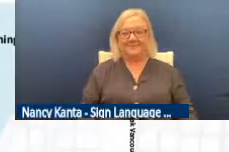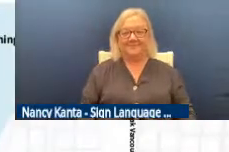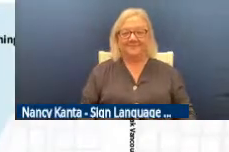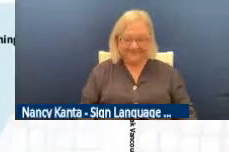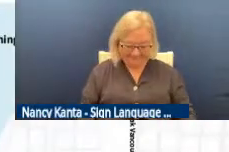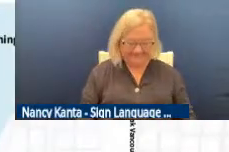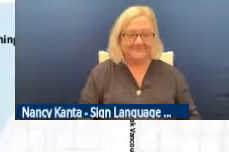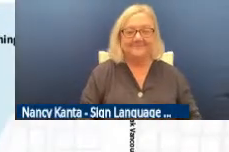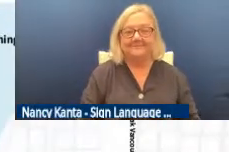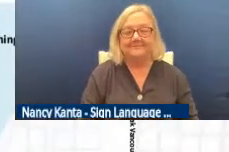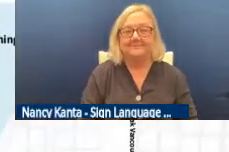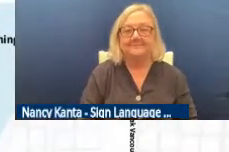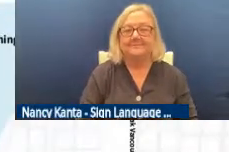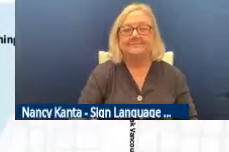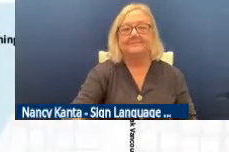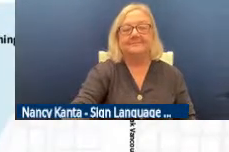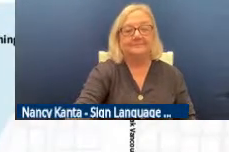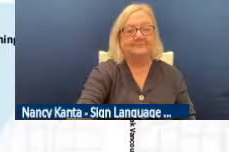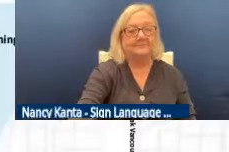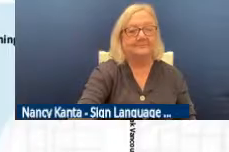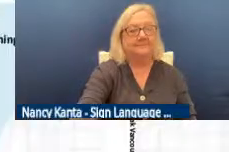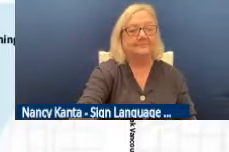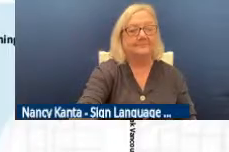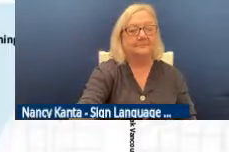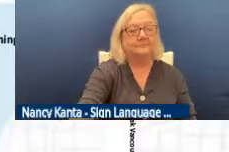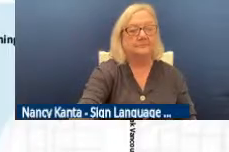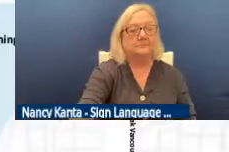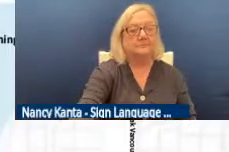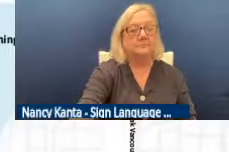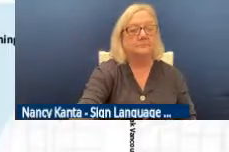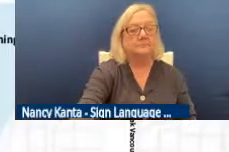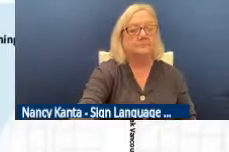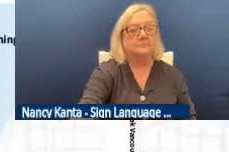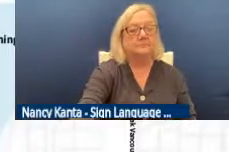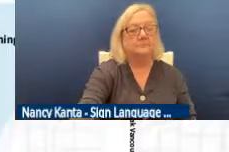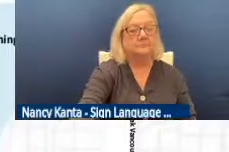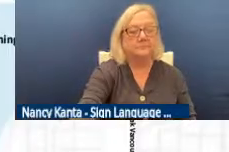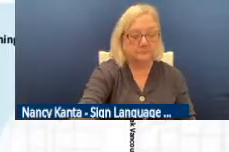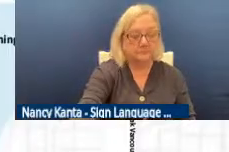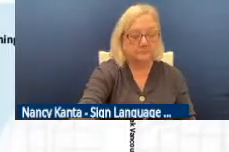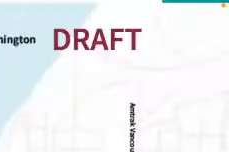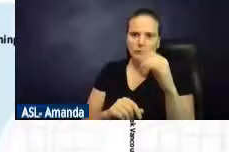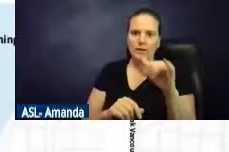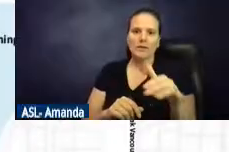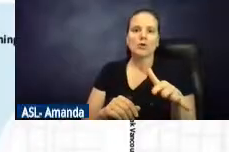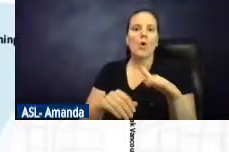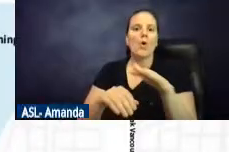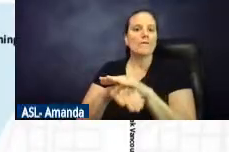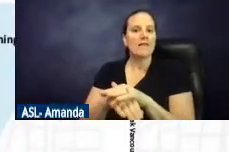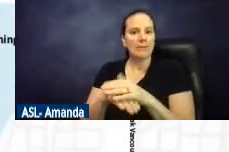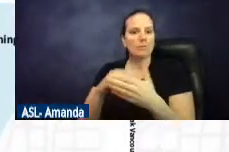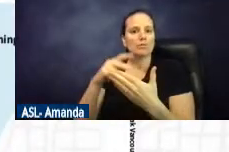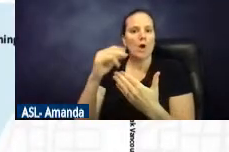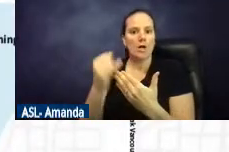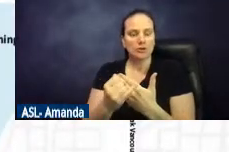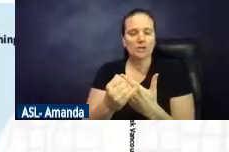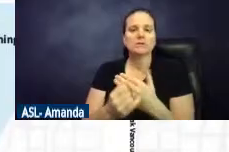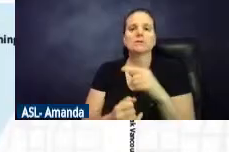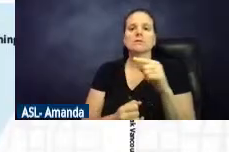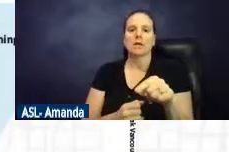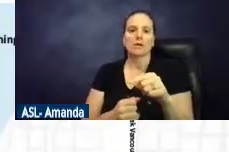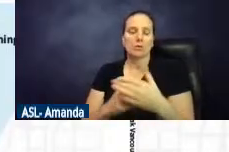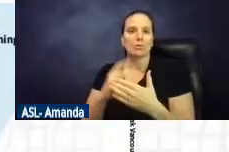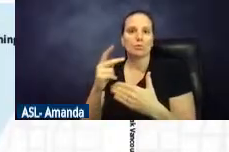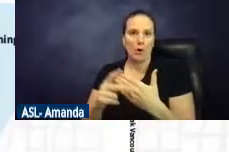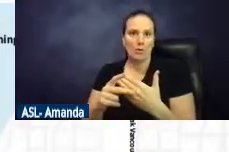project. Wanted to make sure that folks are clear. This is overlapping project in the